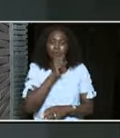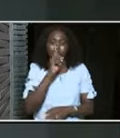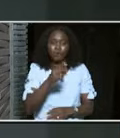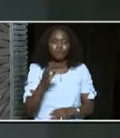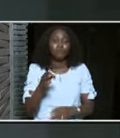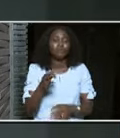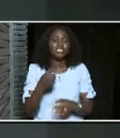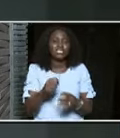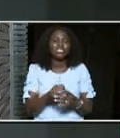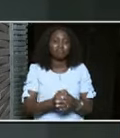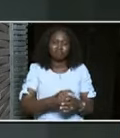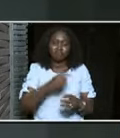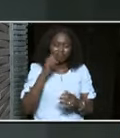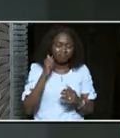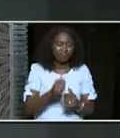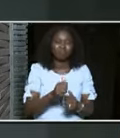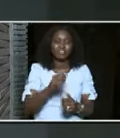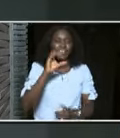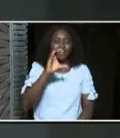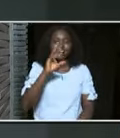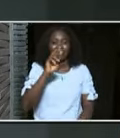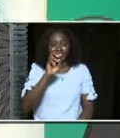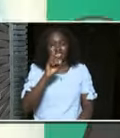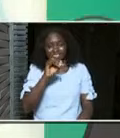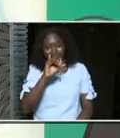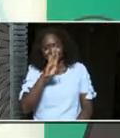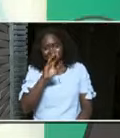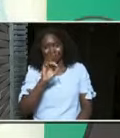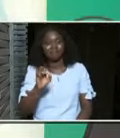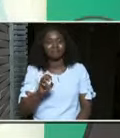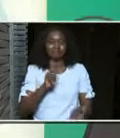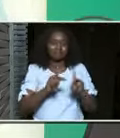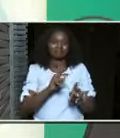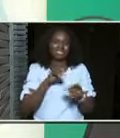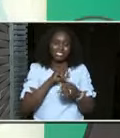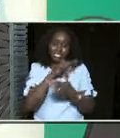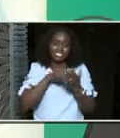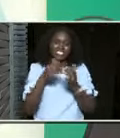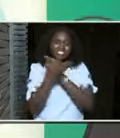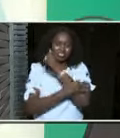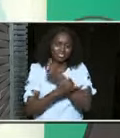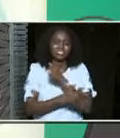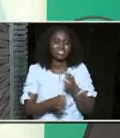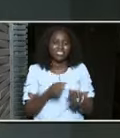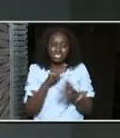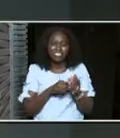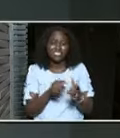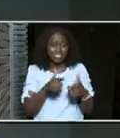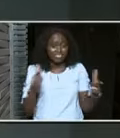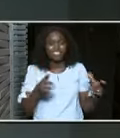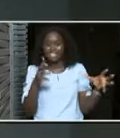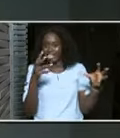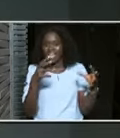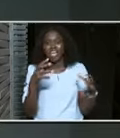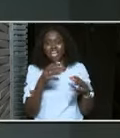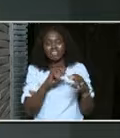credible people in this country. Very important. Do you think that's an achievement that it's you've been in the system and still credible? Not everybody can go. Even